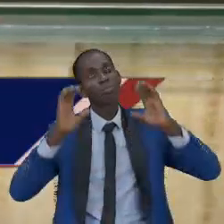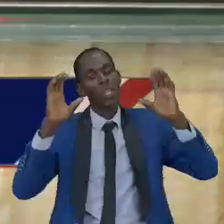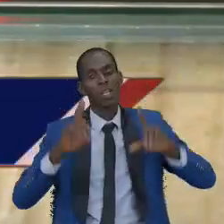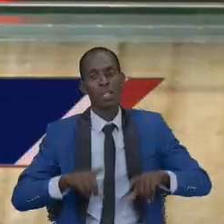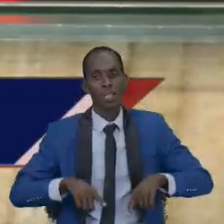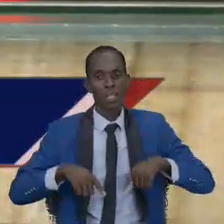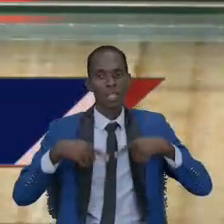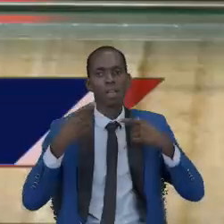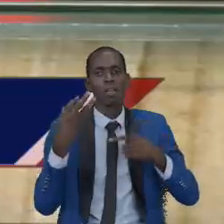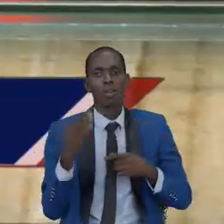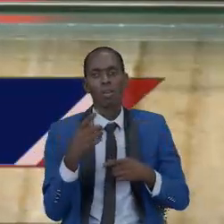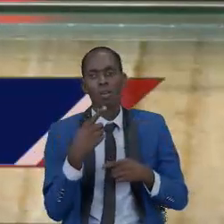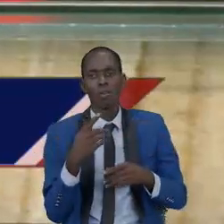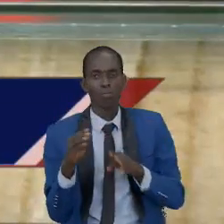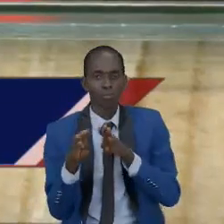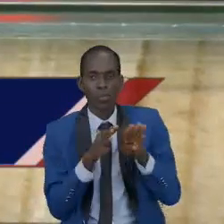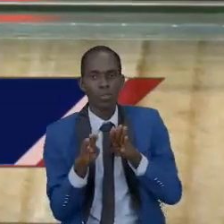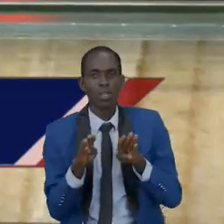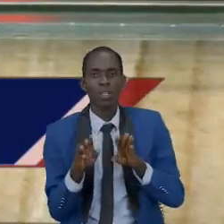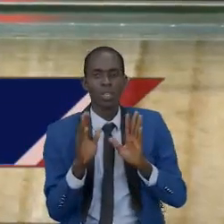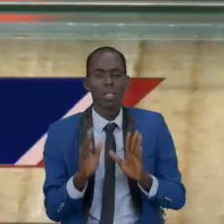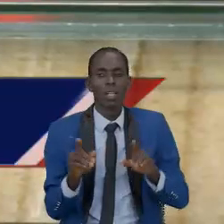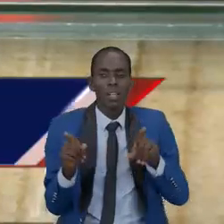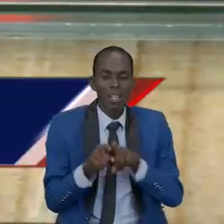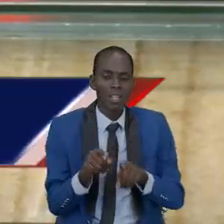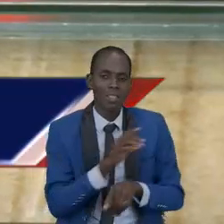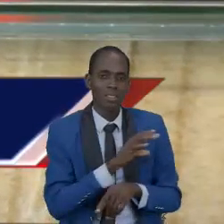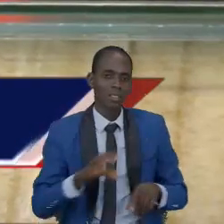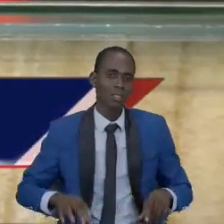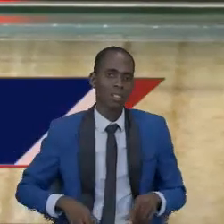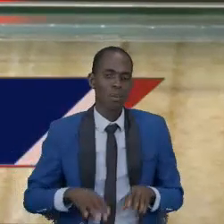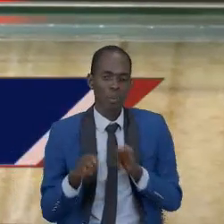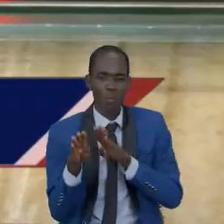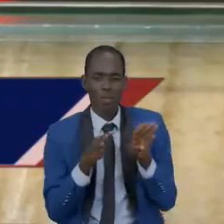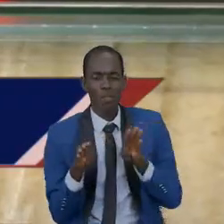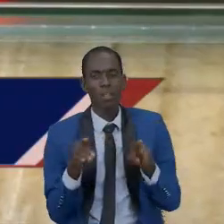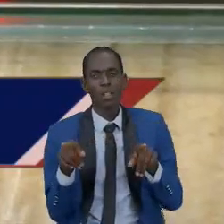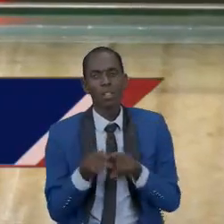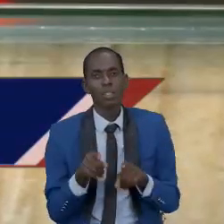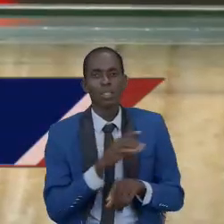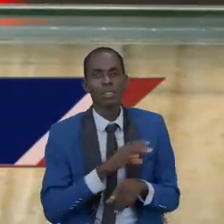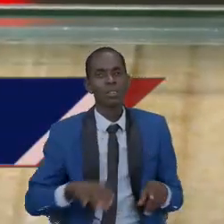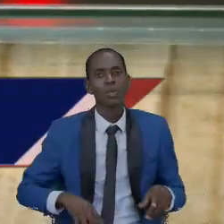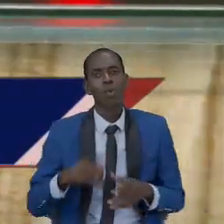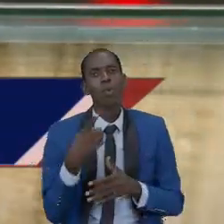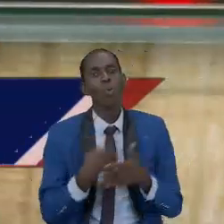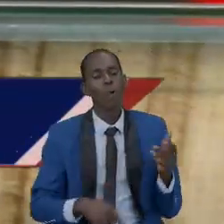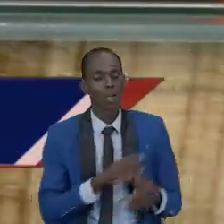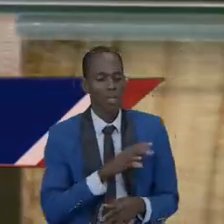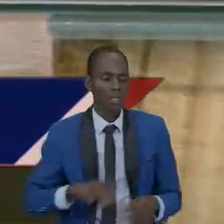or behavior like Christ. Like Christ. What Christ will